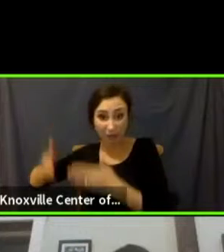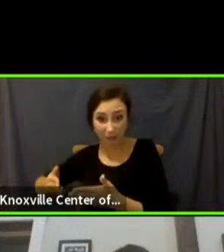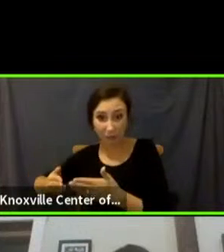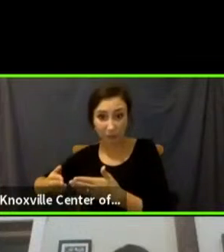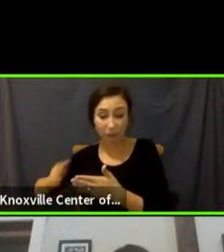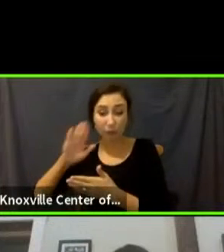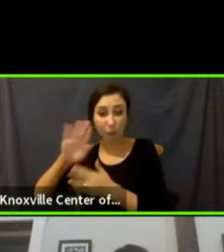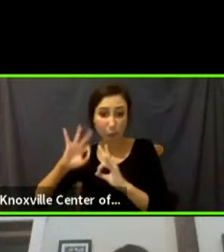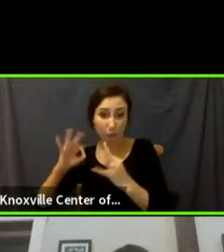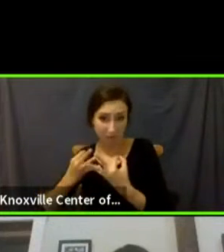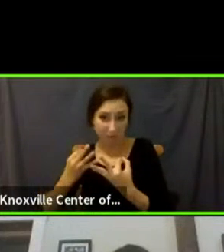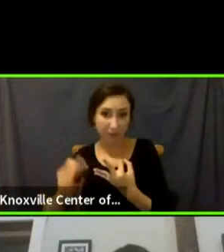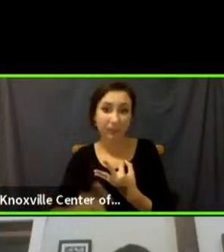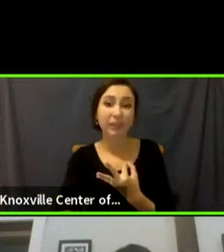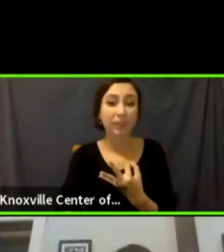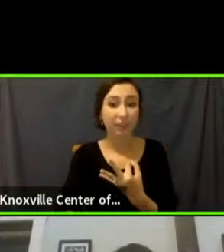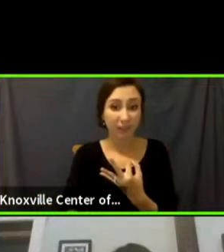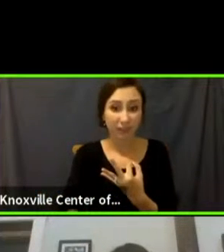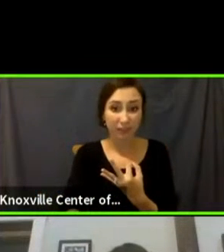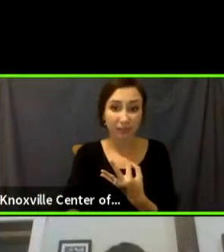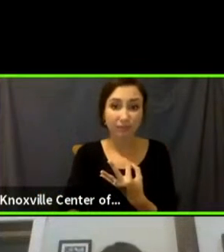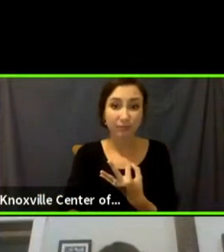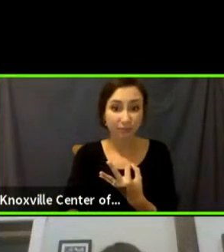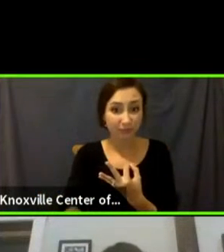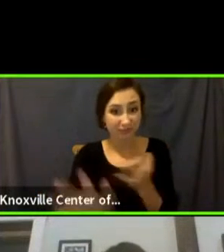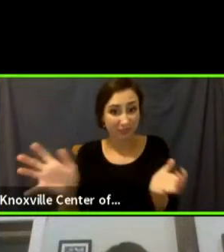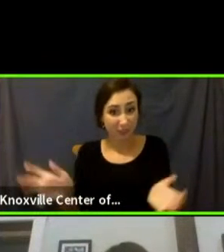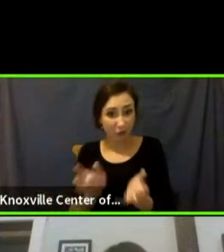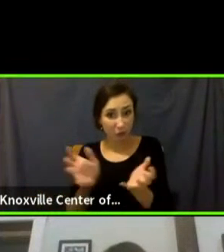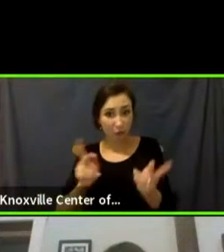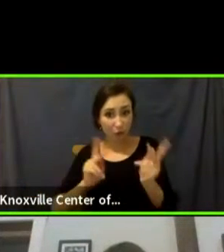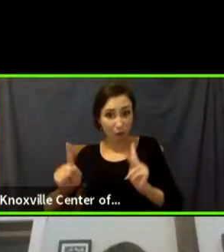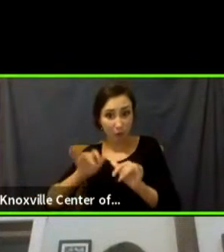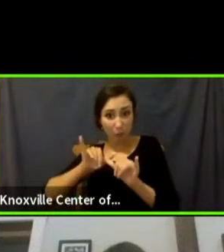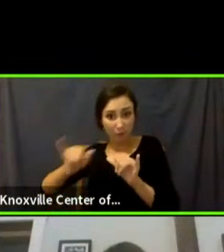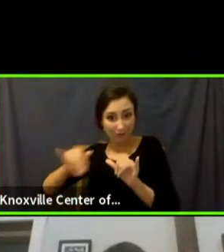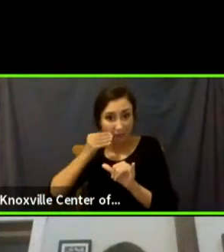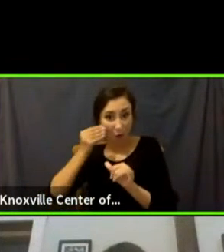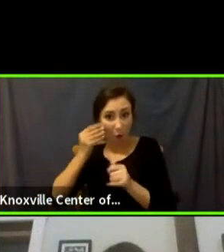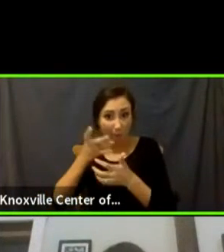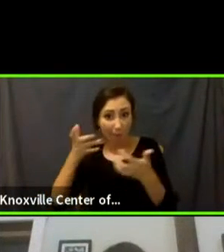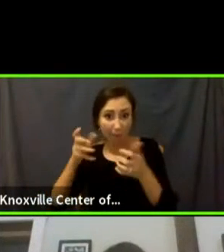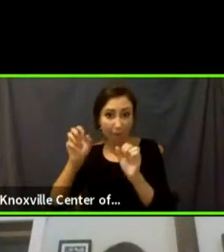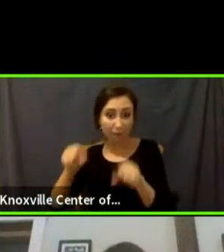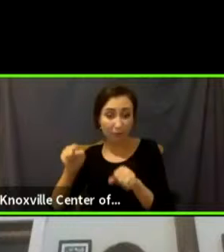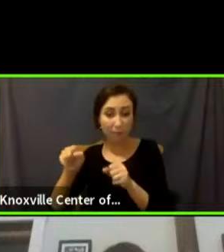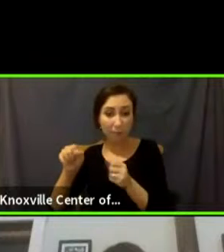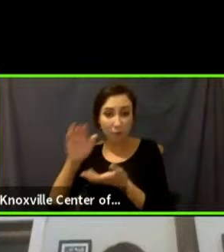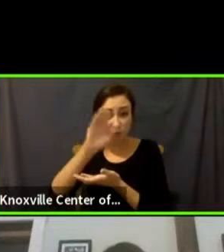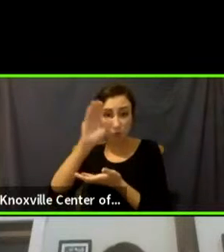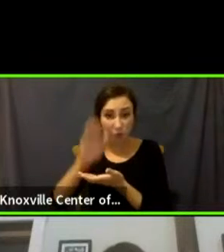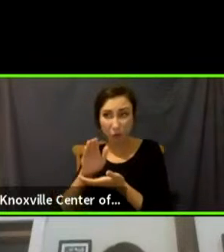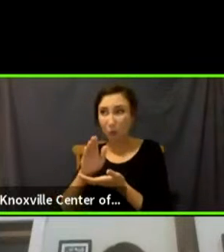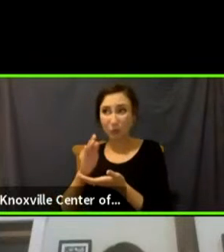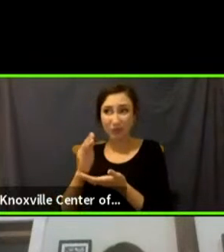encouraging our citizens to stay home as much as possible, reduce unnecessary